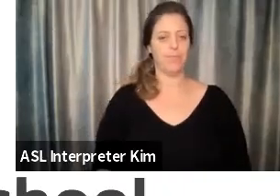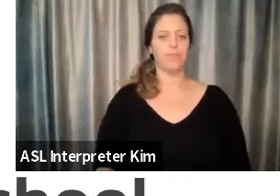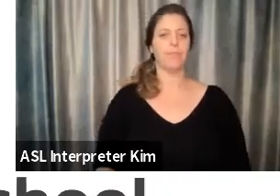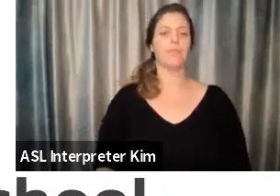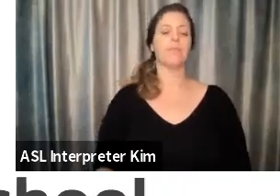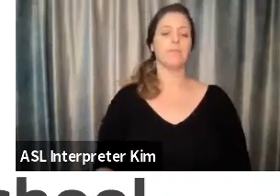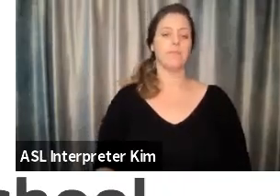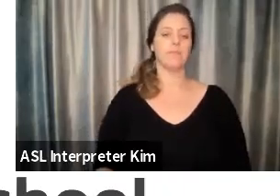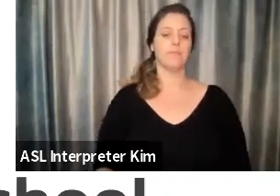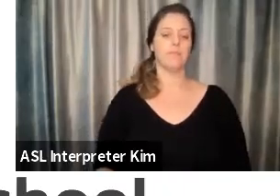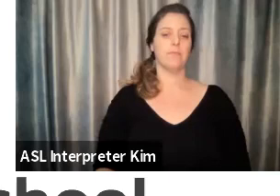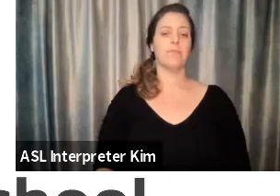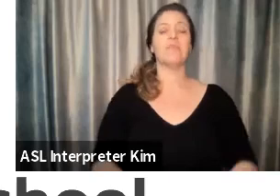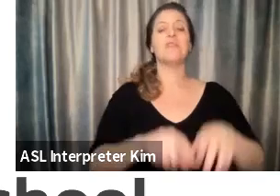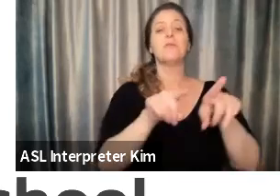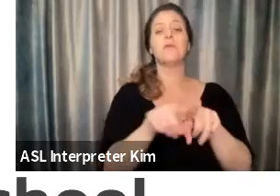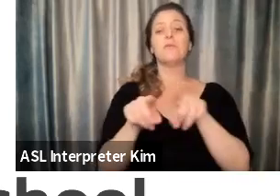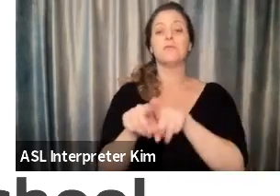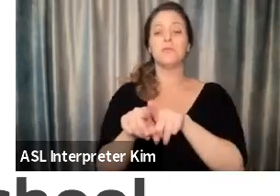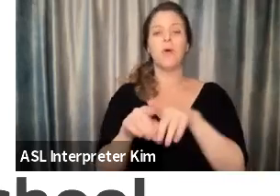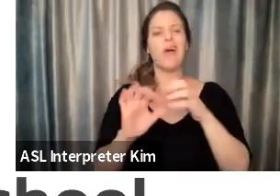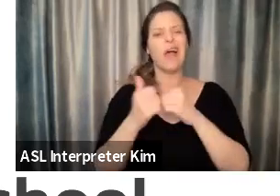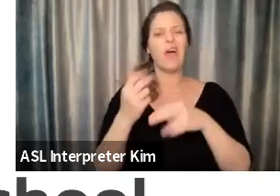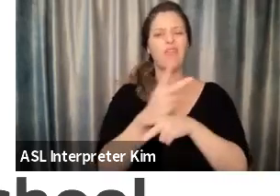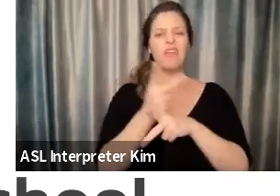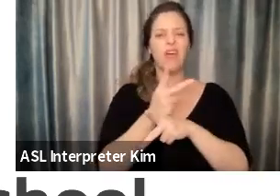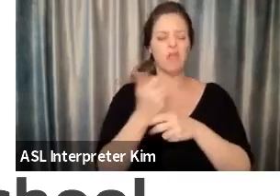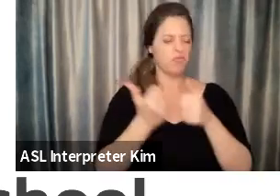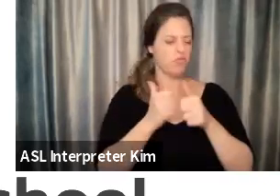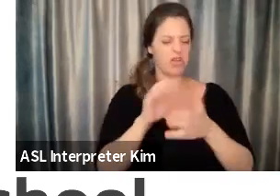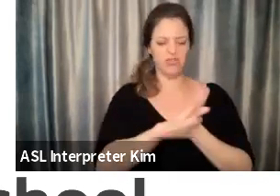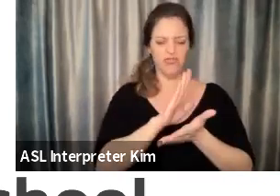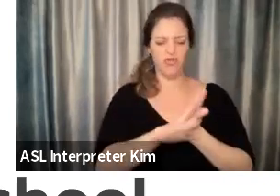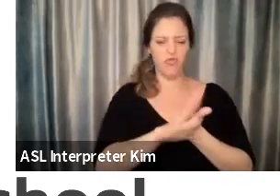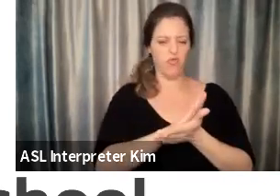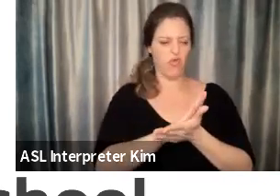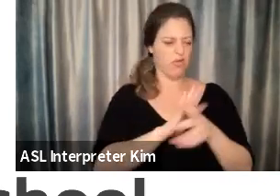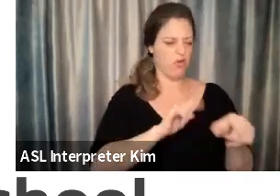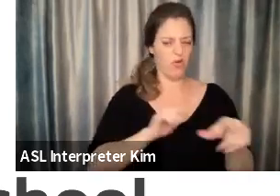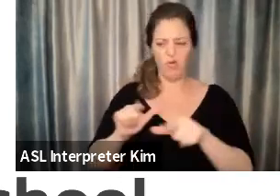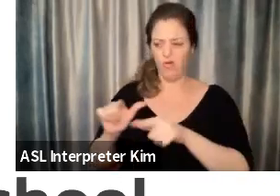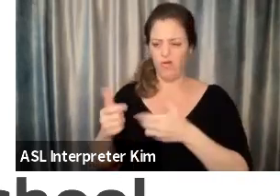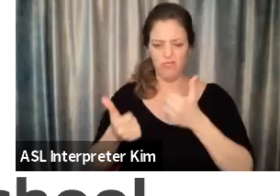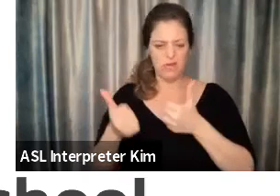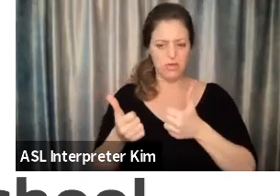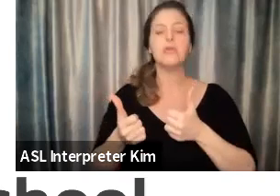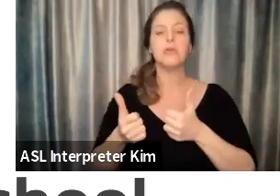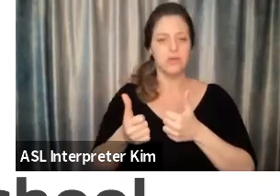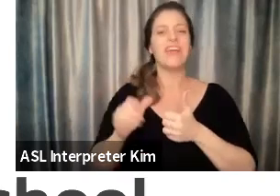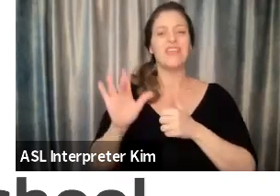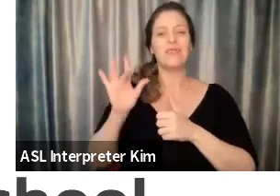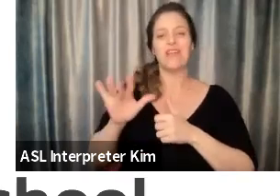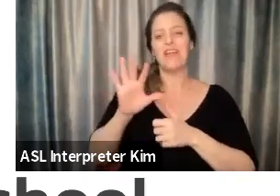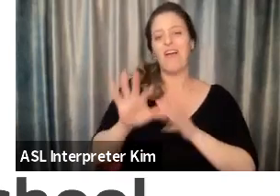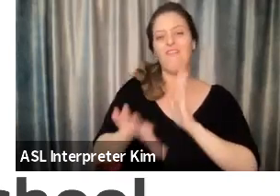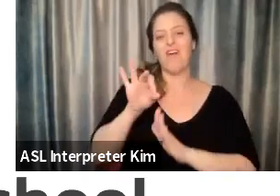Before we begin, we also want to let you know one of the ways to find out what school your child attends, obviously, is within Find Your School.